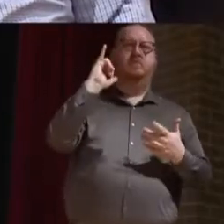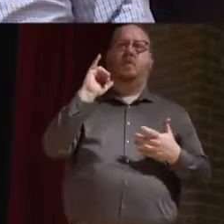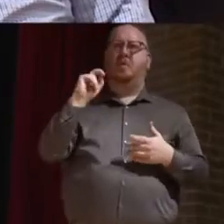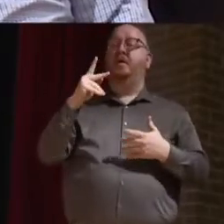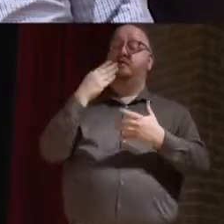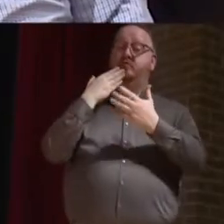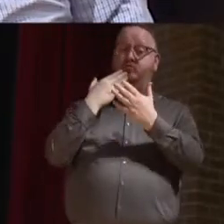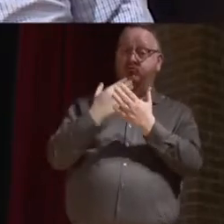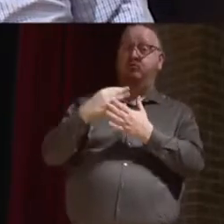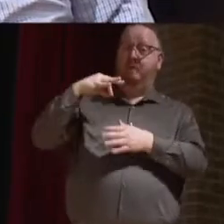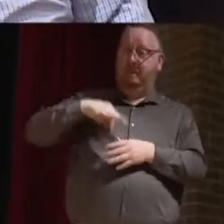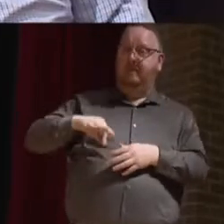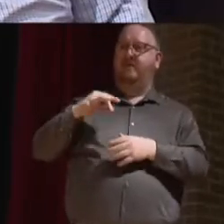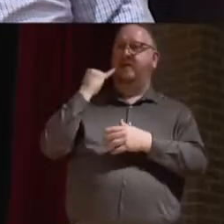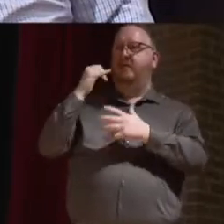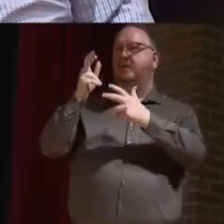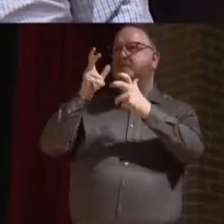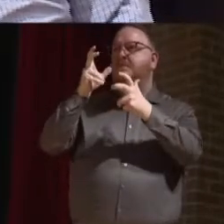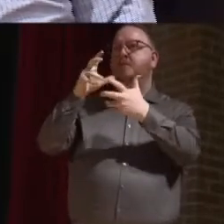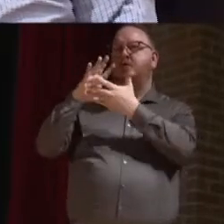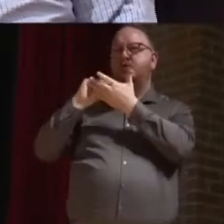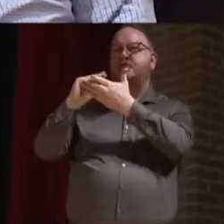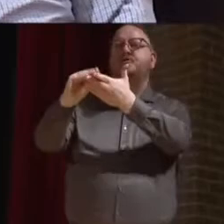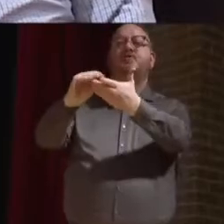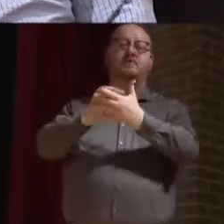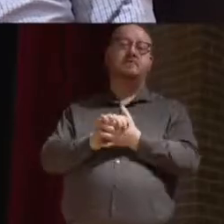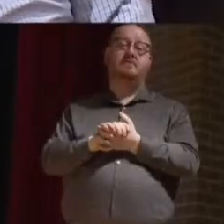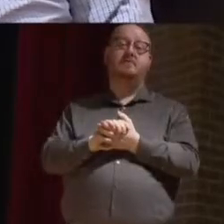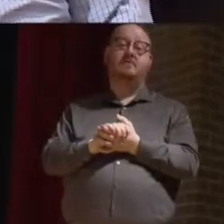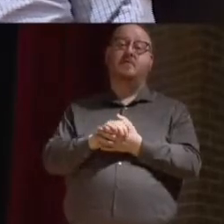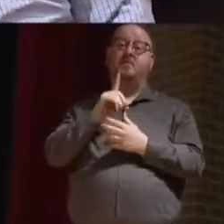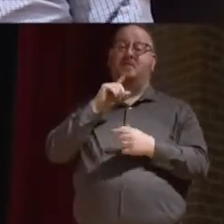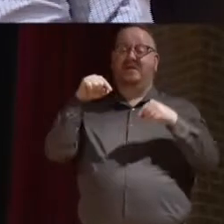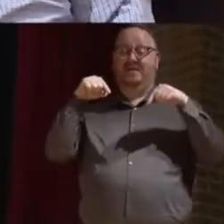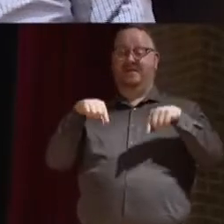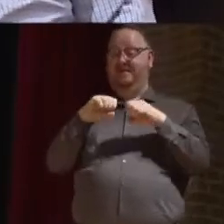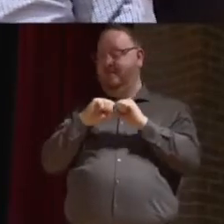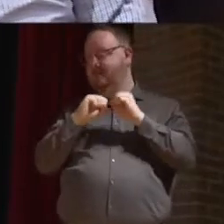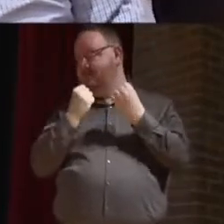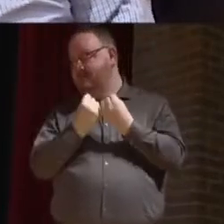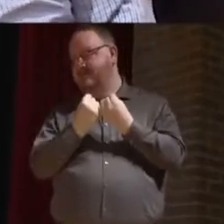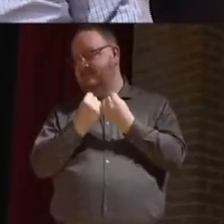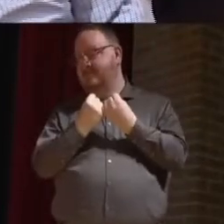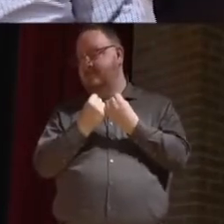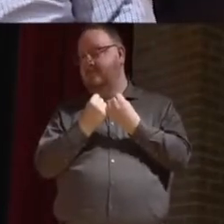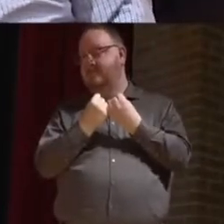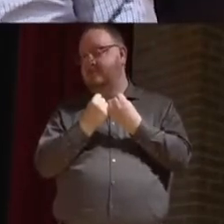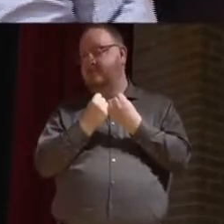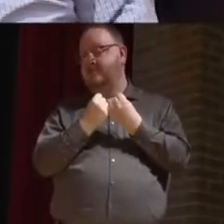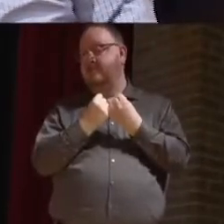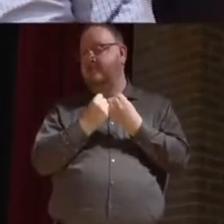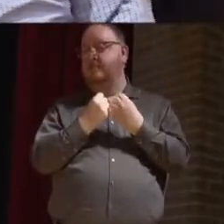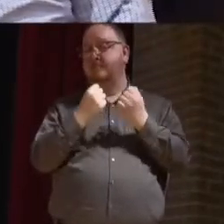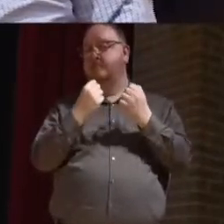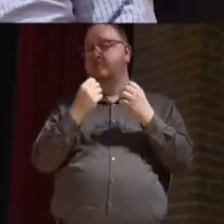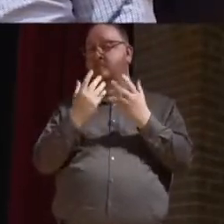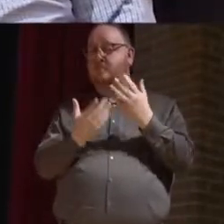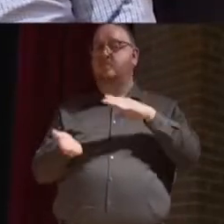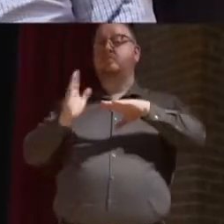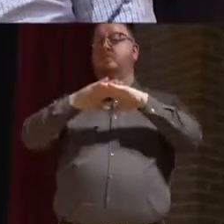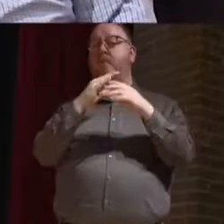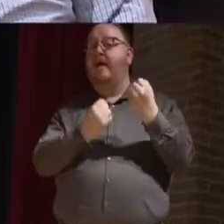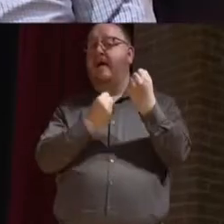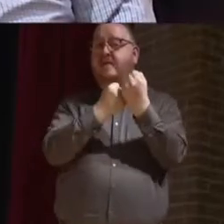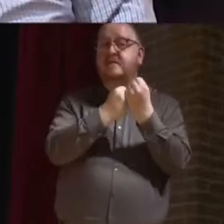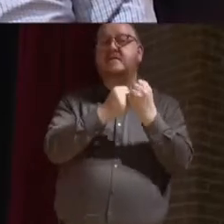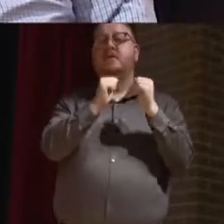more inclusions for opportunity. And this is an aside, we've done Power Camp with Ann through ASRC with the peer buddies, and that has just